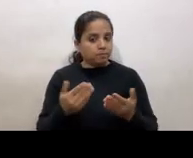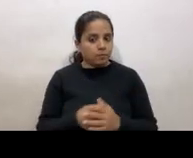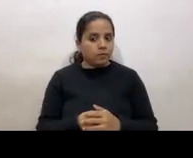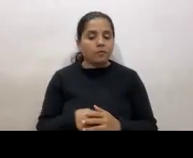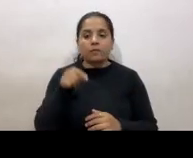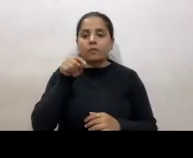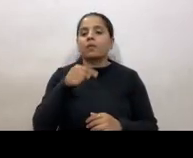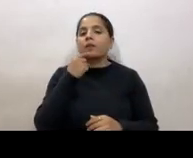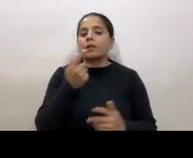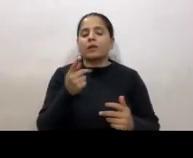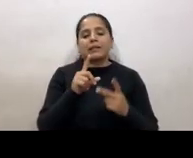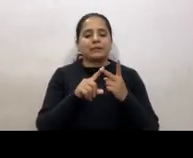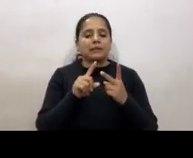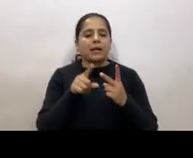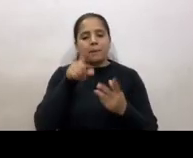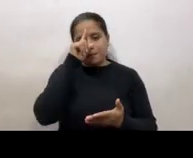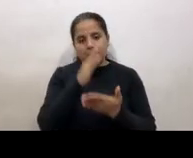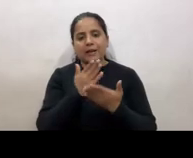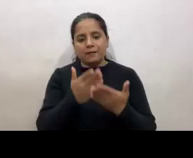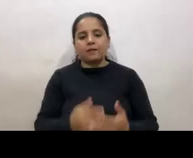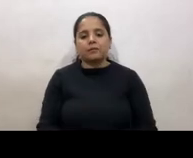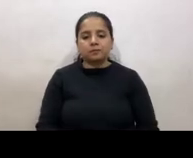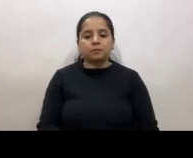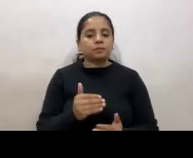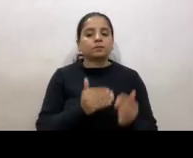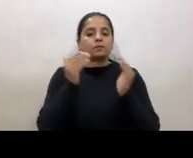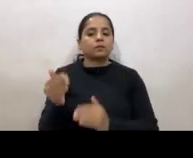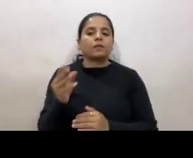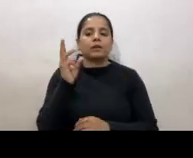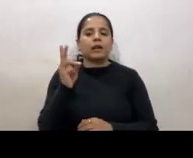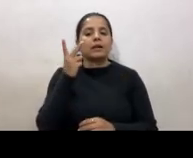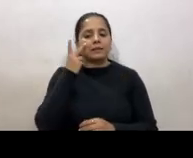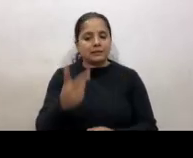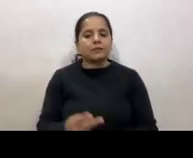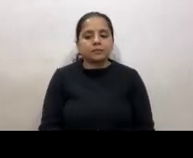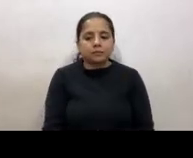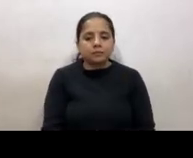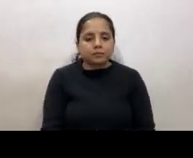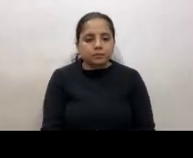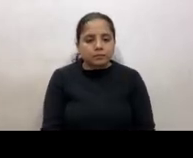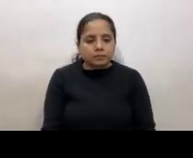that was the second belief. Let's move on to the third one.